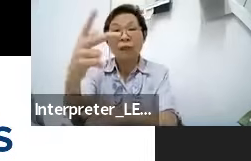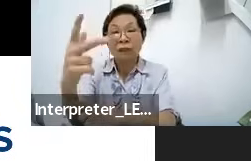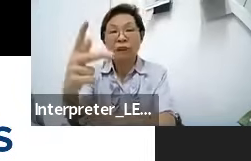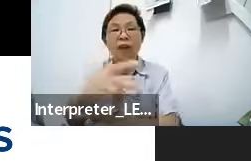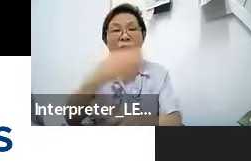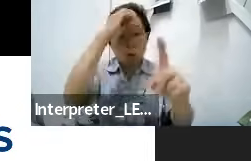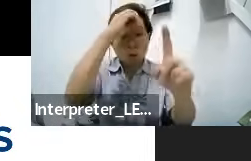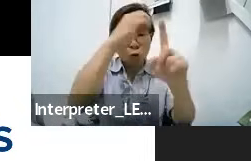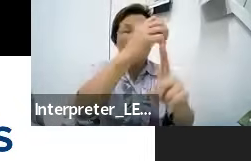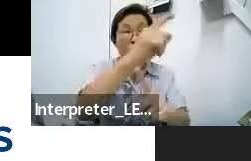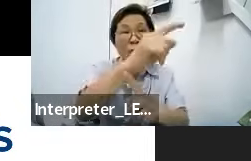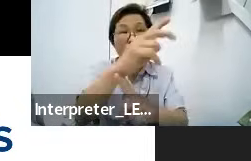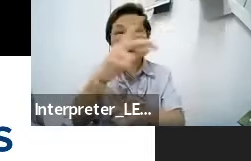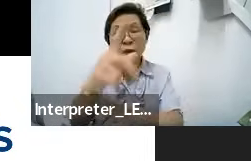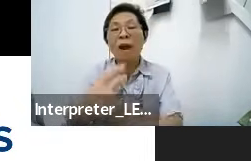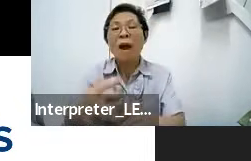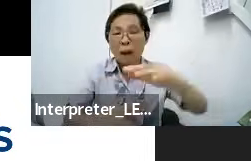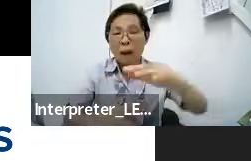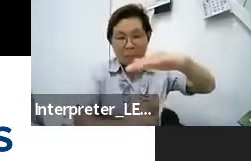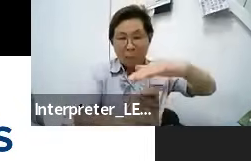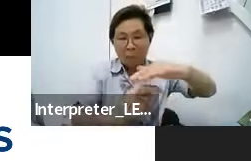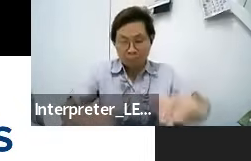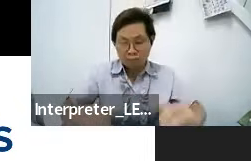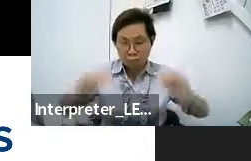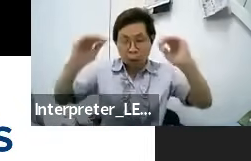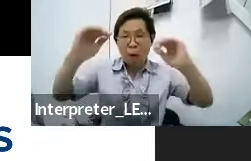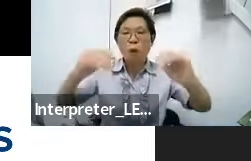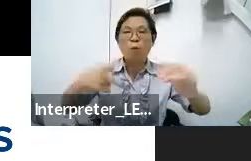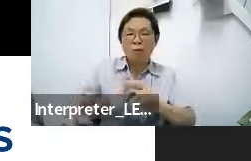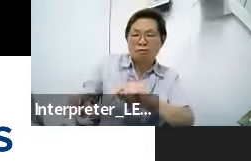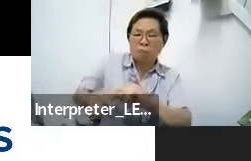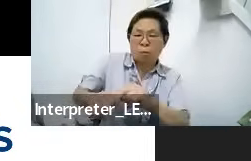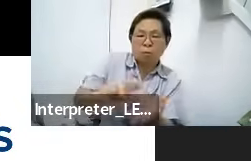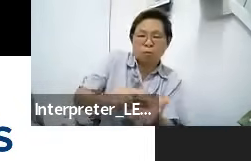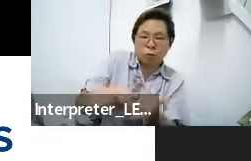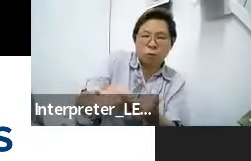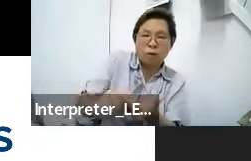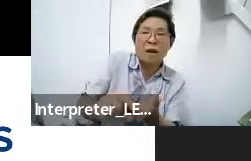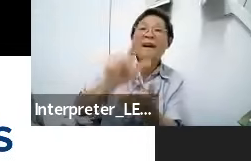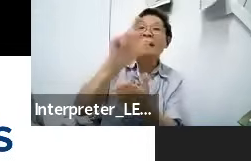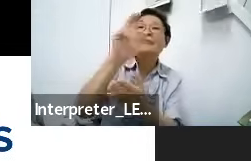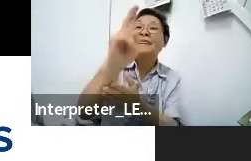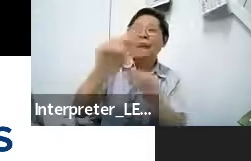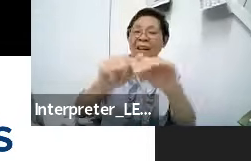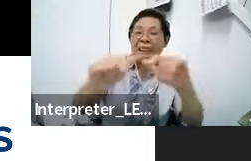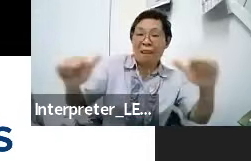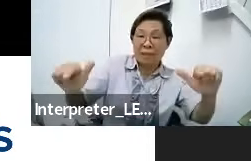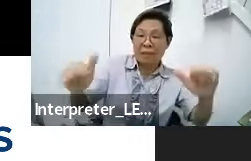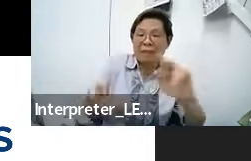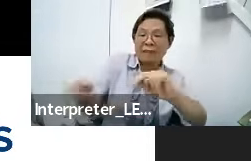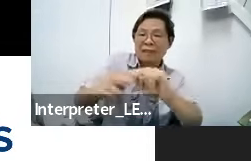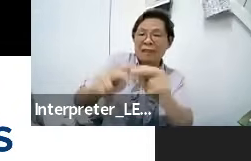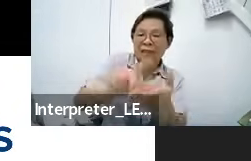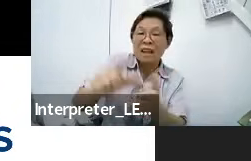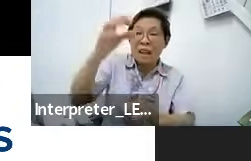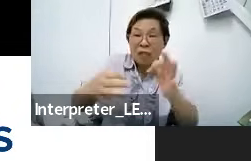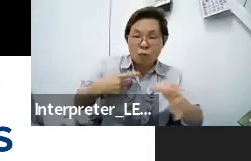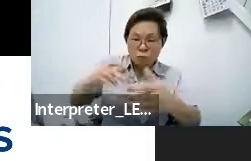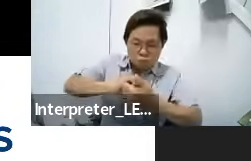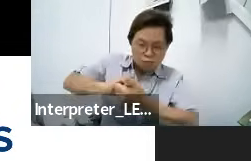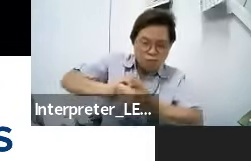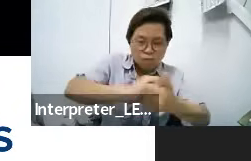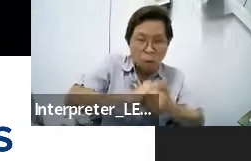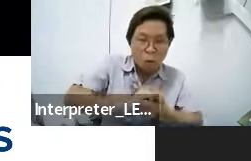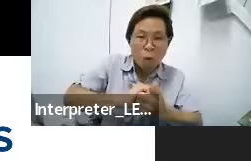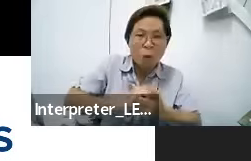primary sector up, we will increase the salaries in the second level. And this, if we work together, we can collectively